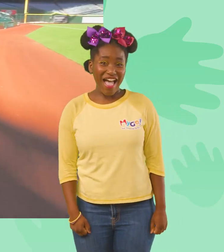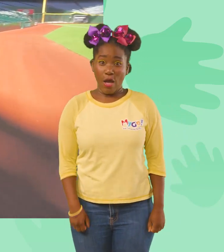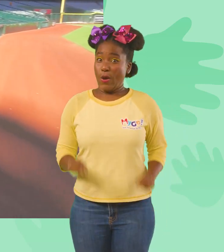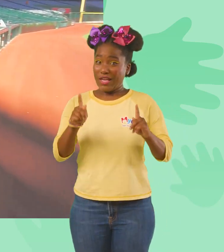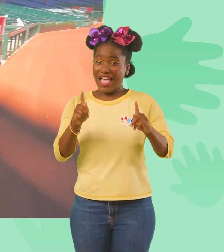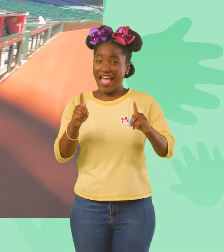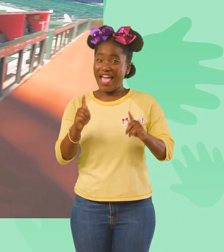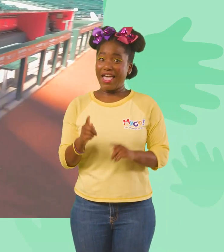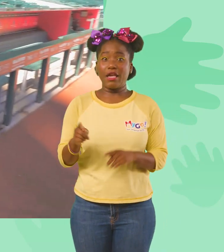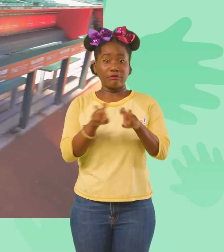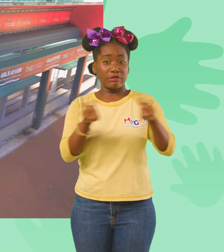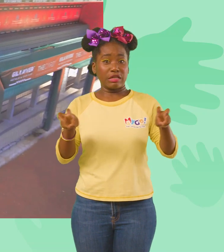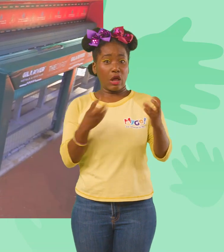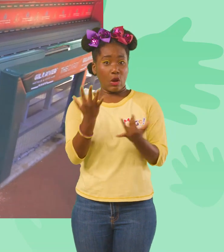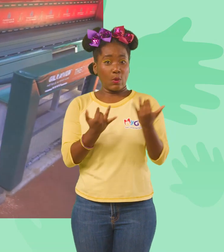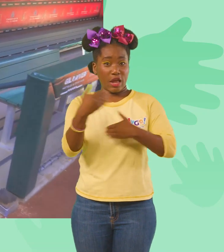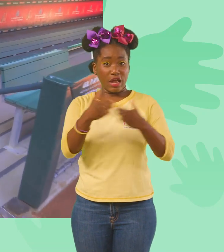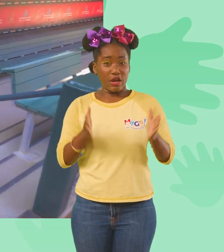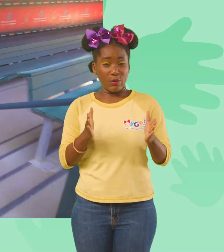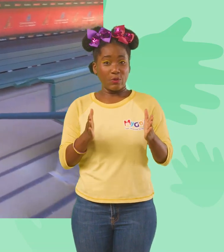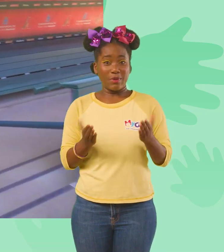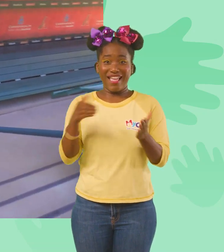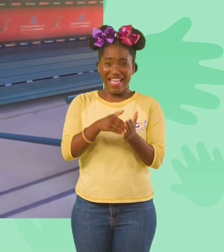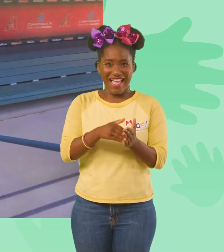Okay, back to the dugout. Whoa.